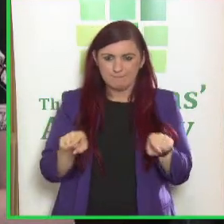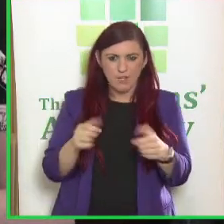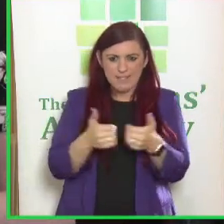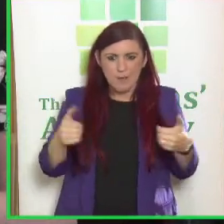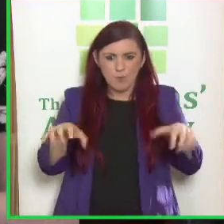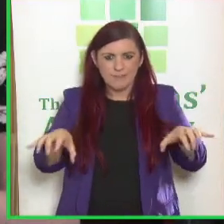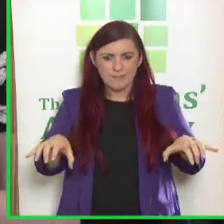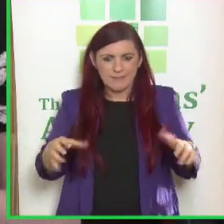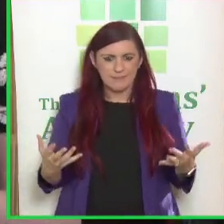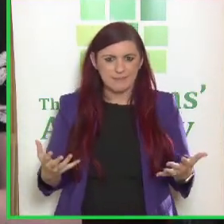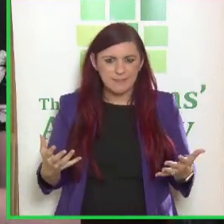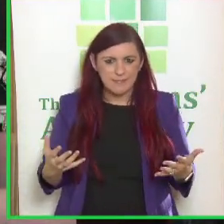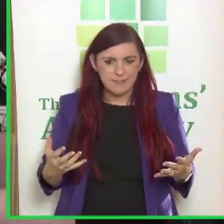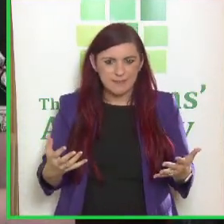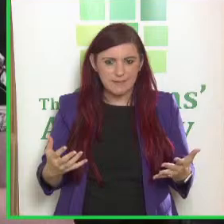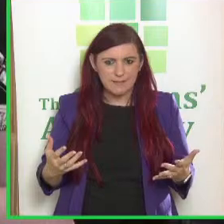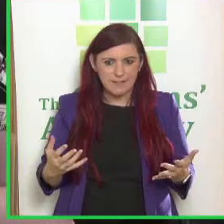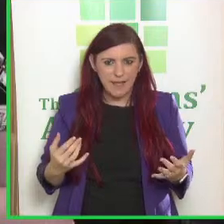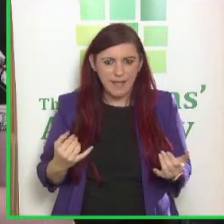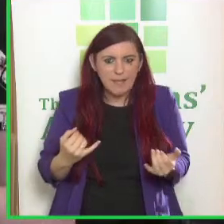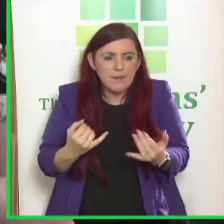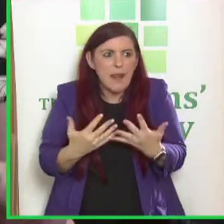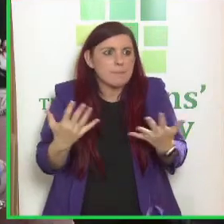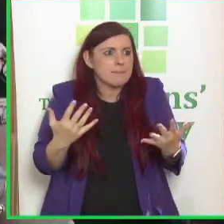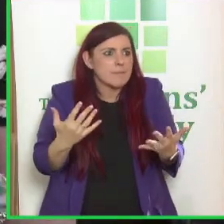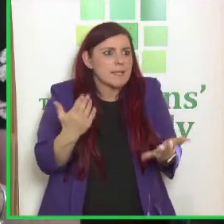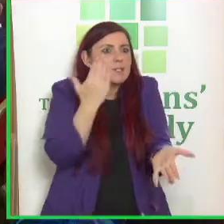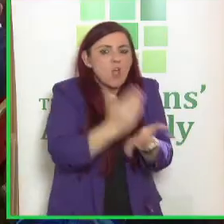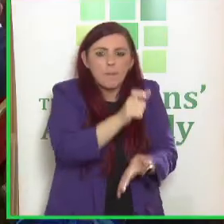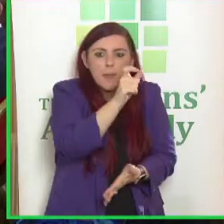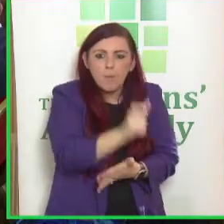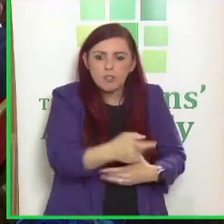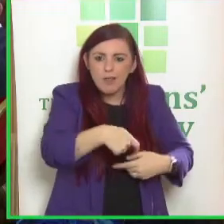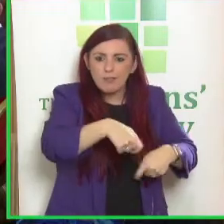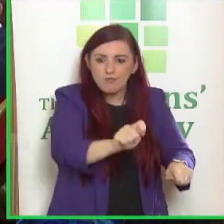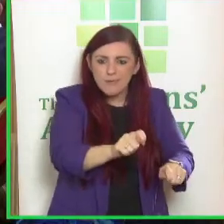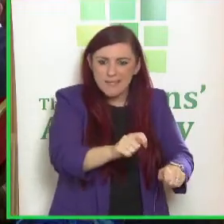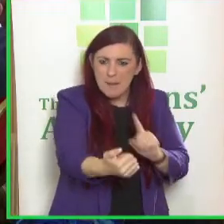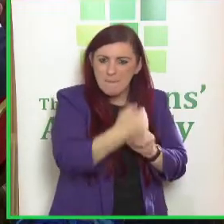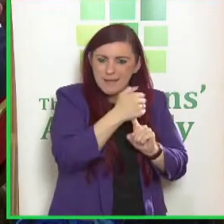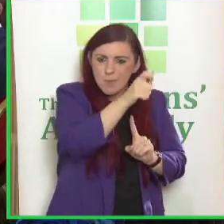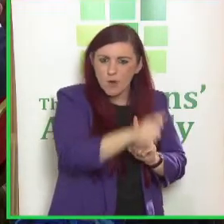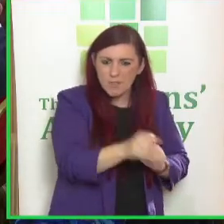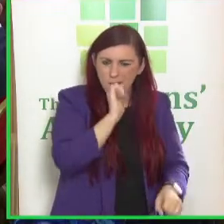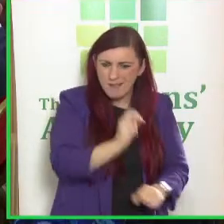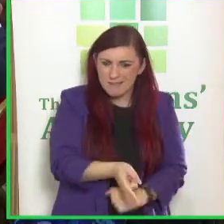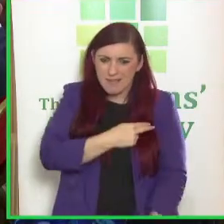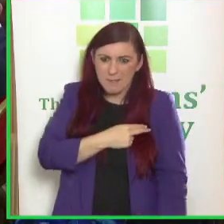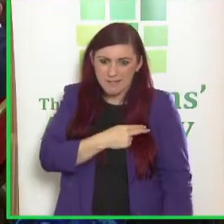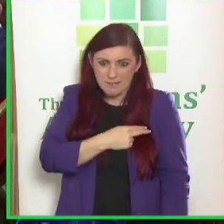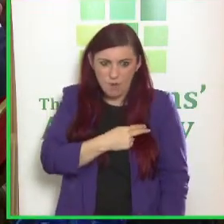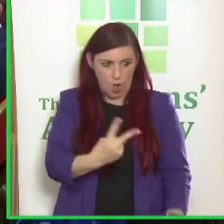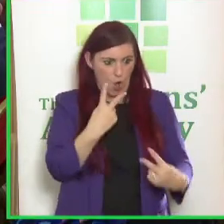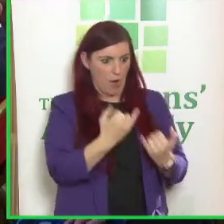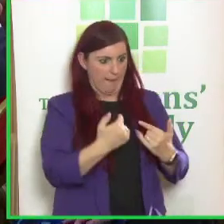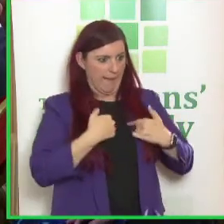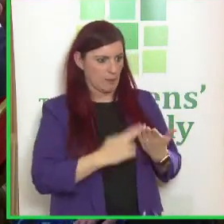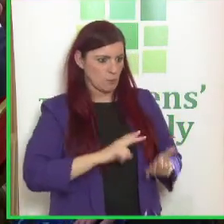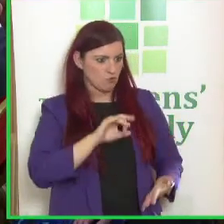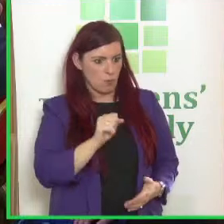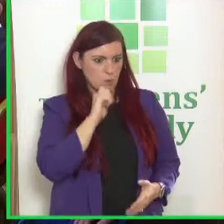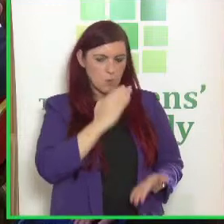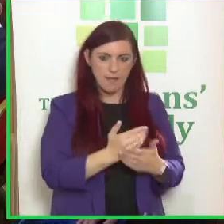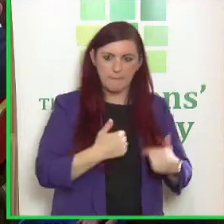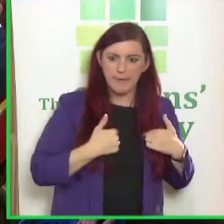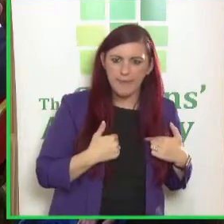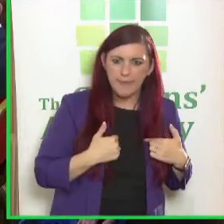Even merely getting stopped on the street impacts. It is stigmatisation. So you don't have to end up with an actual charge and go to prison for